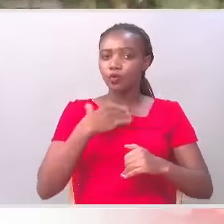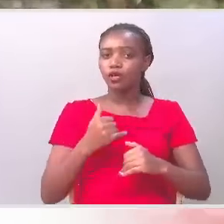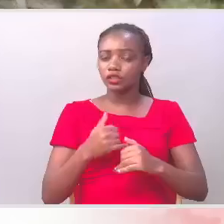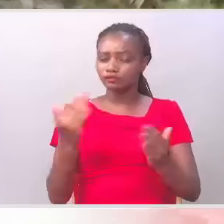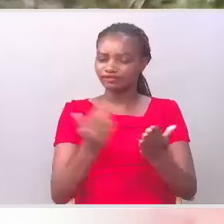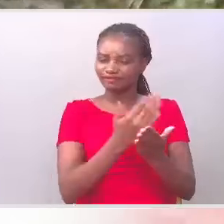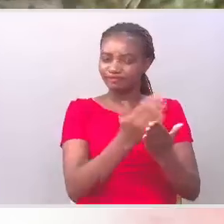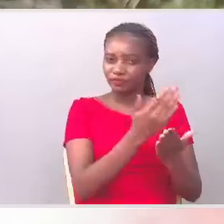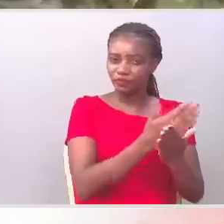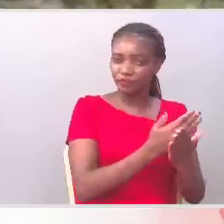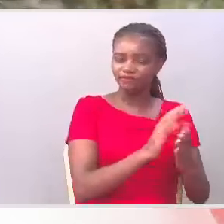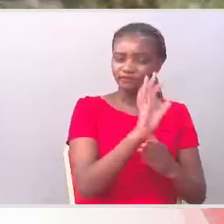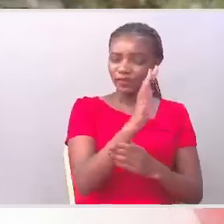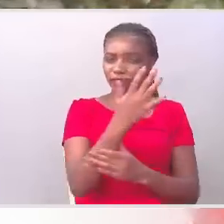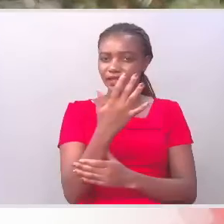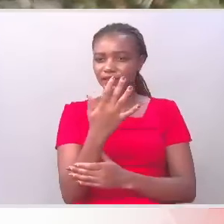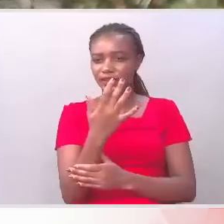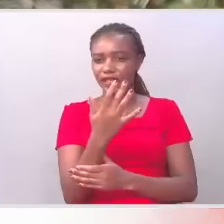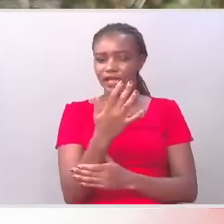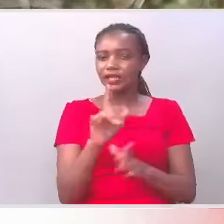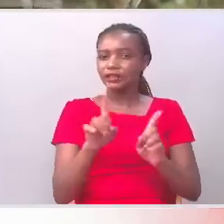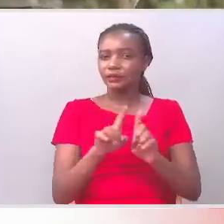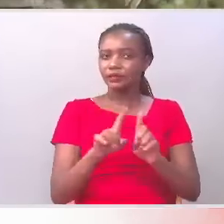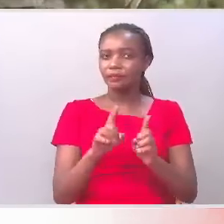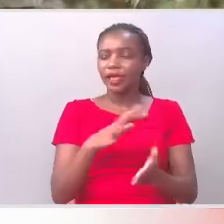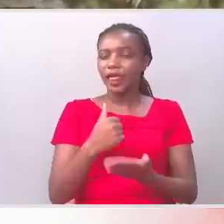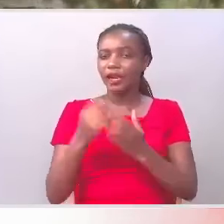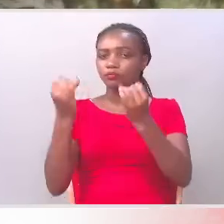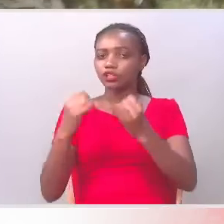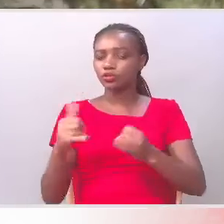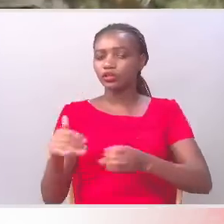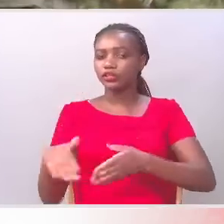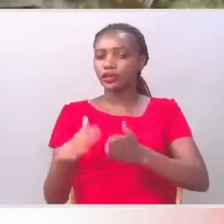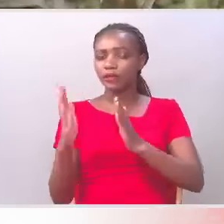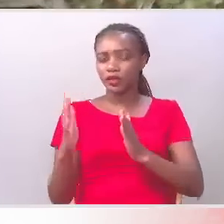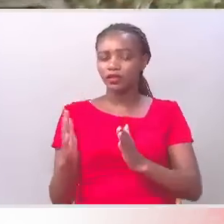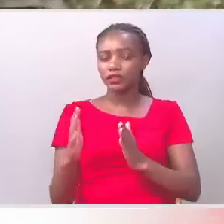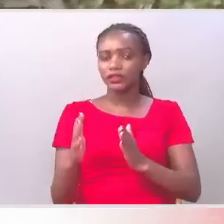it mechanically, and we're also have a biocontrol that's recently been licensed